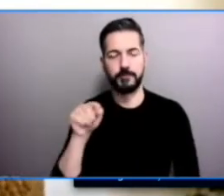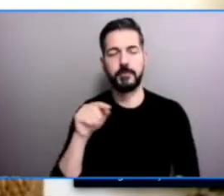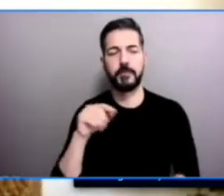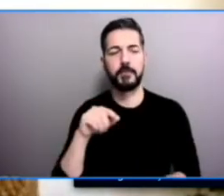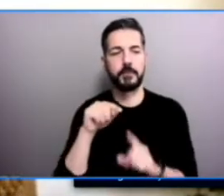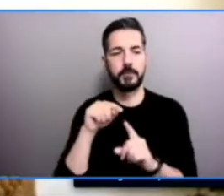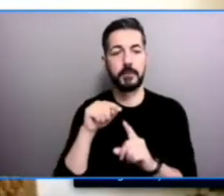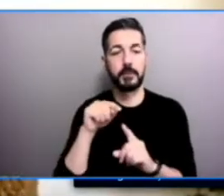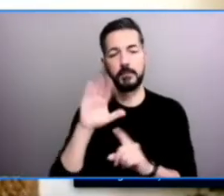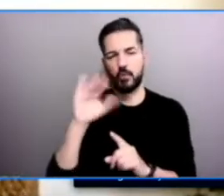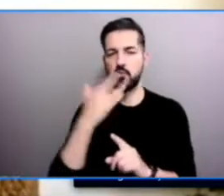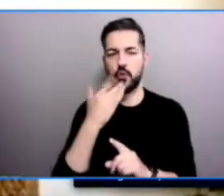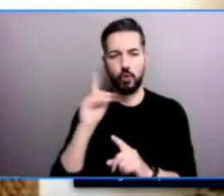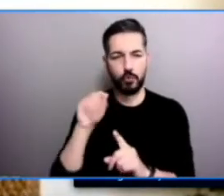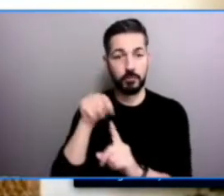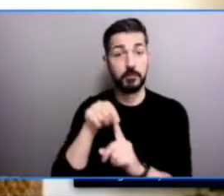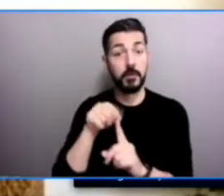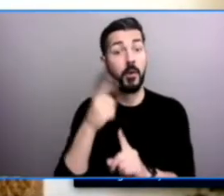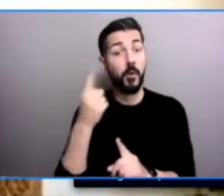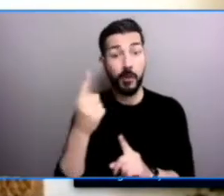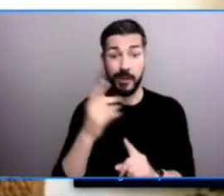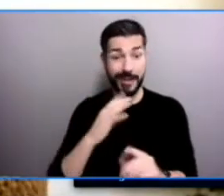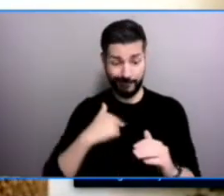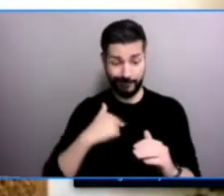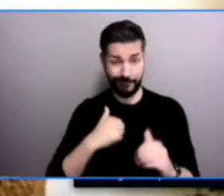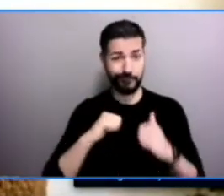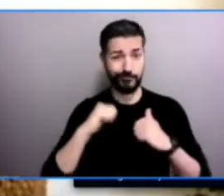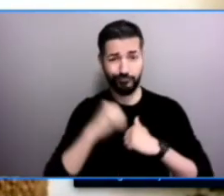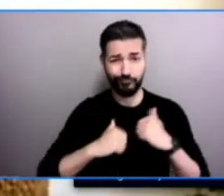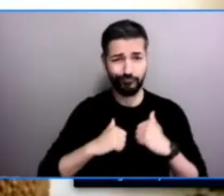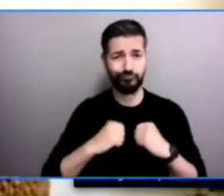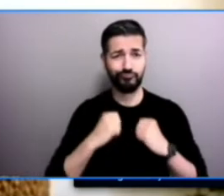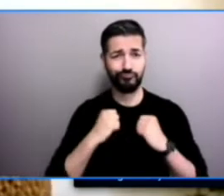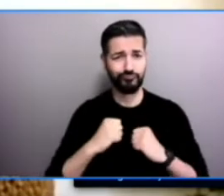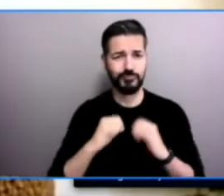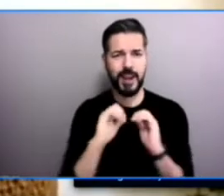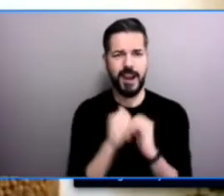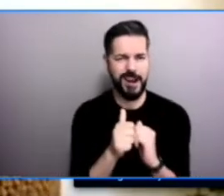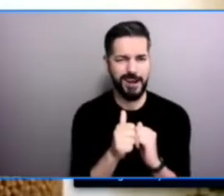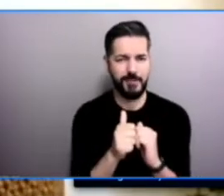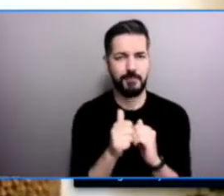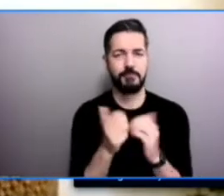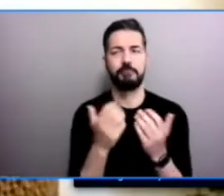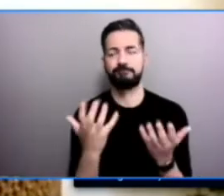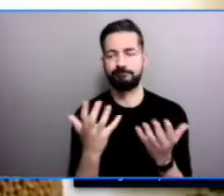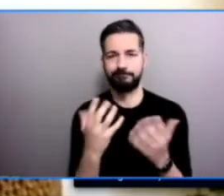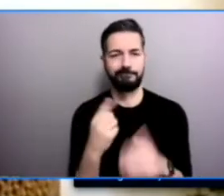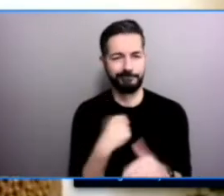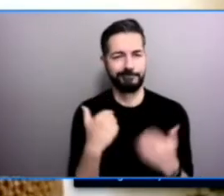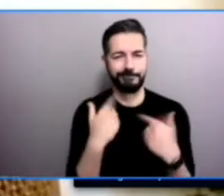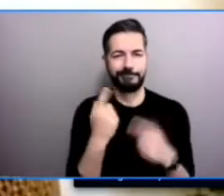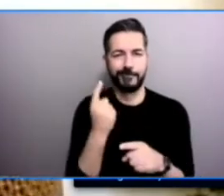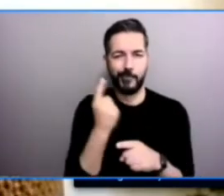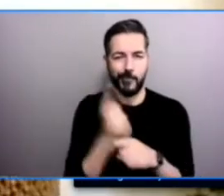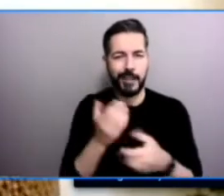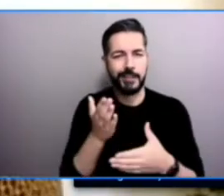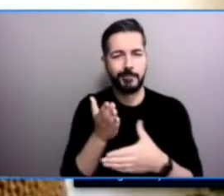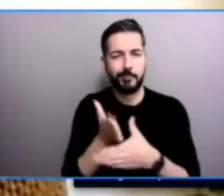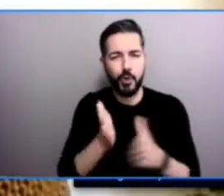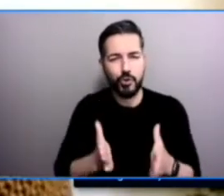Could each of you please tell us a little bit about yourselves and your campaigns and where each of you drew your